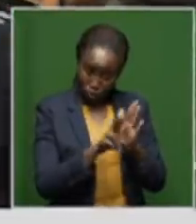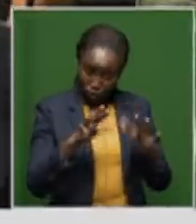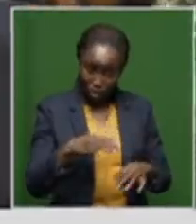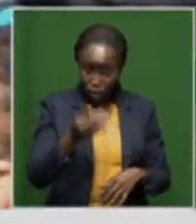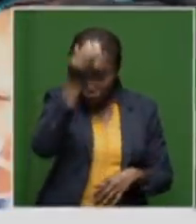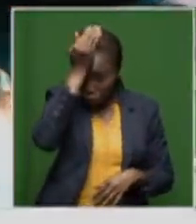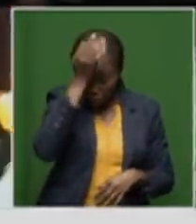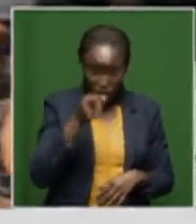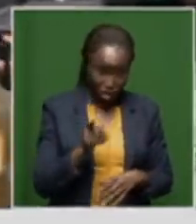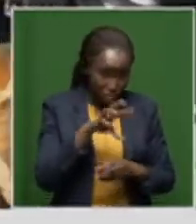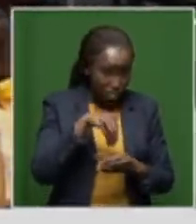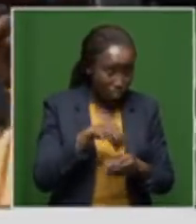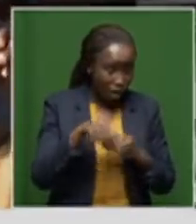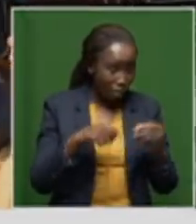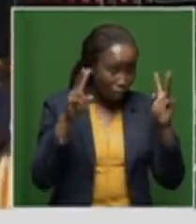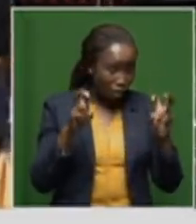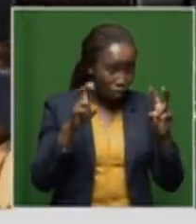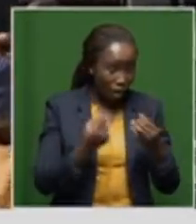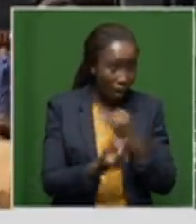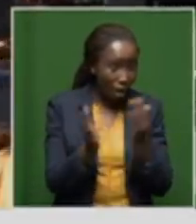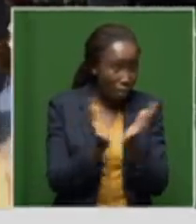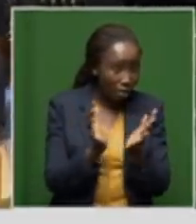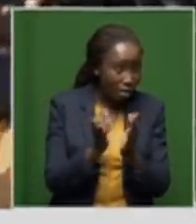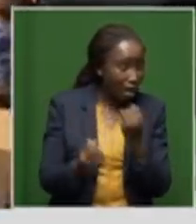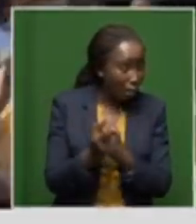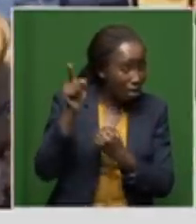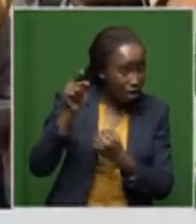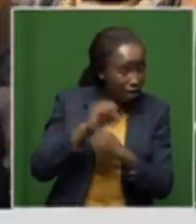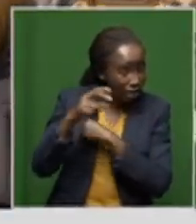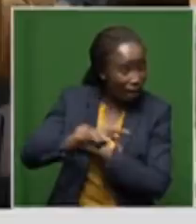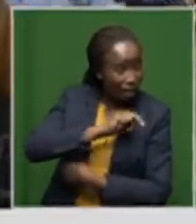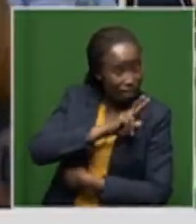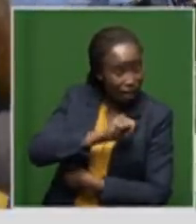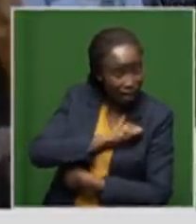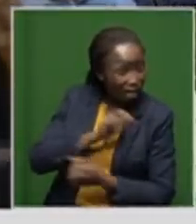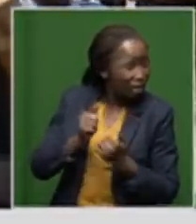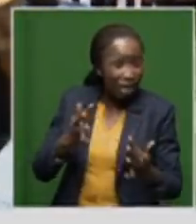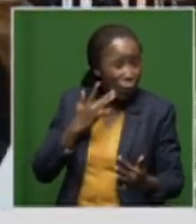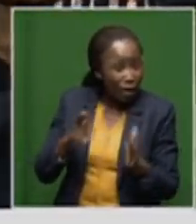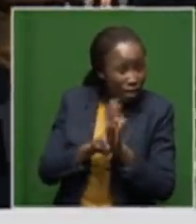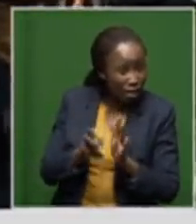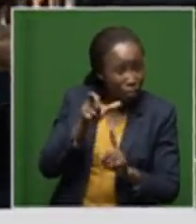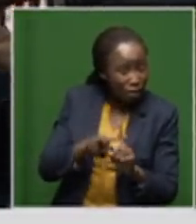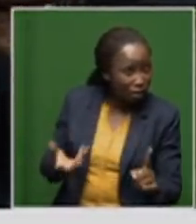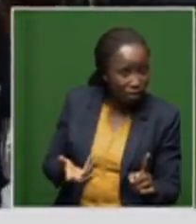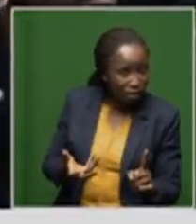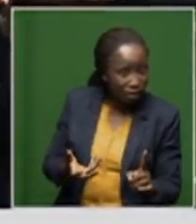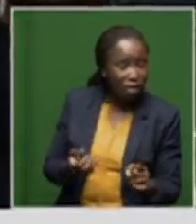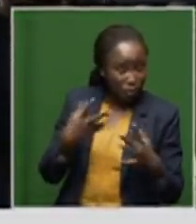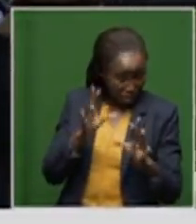does it have anything to do with that tea that you had in Nkandla? When did you decide to represent him? When were you briefed on the